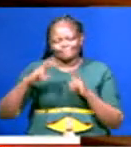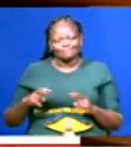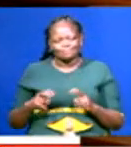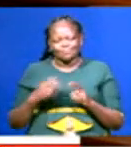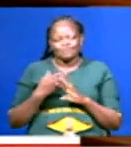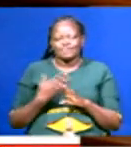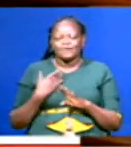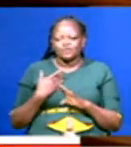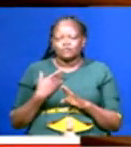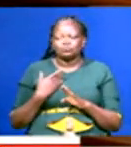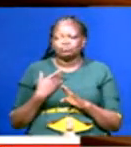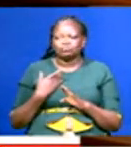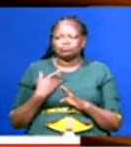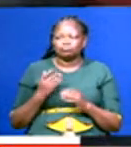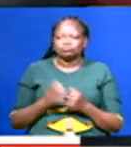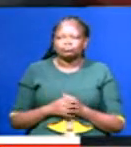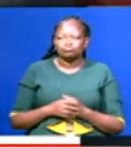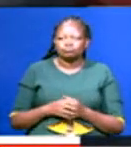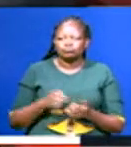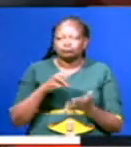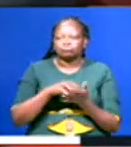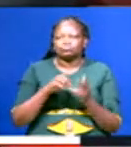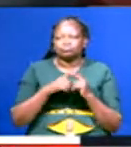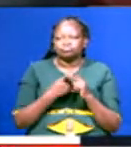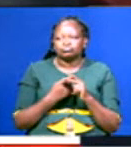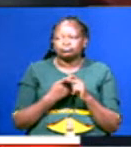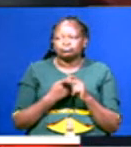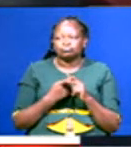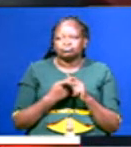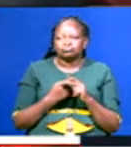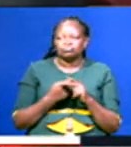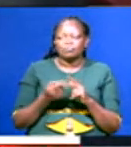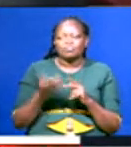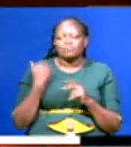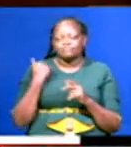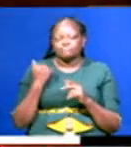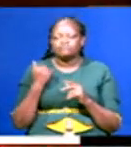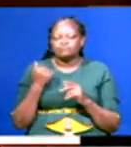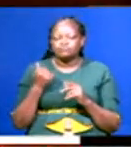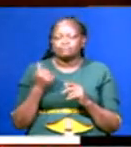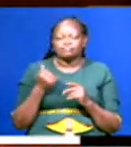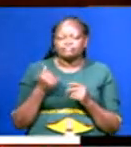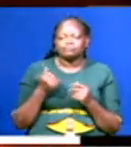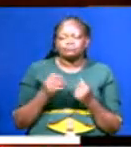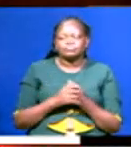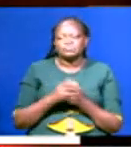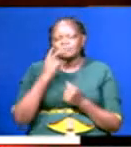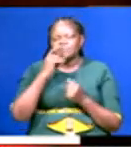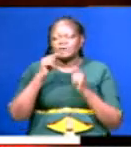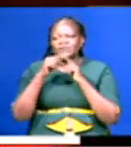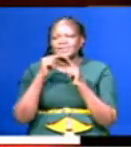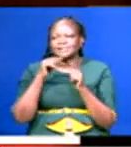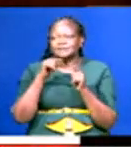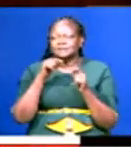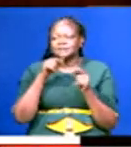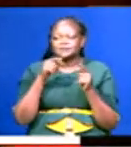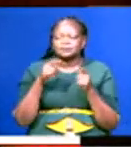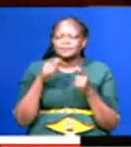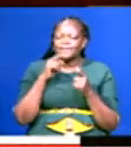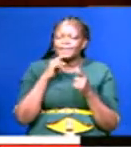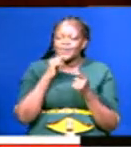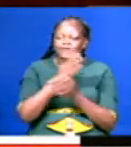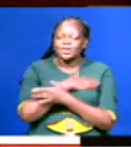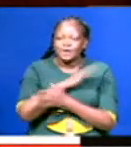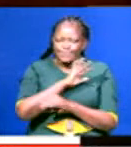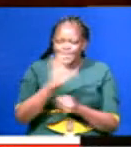plea. Maxine will be charged with murder following the death of a fellow rally driver, Asad Khan. Maxine was arrested on the 12th of December 2022 but